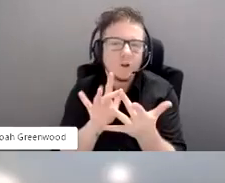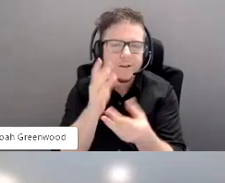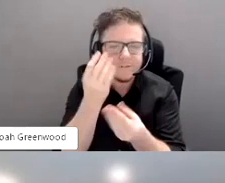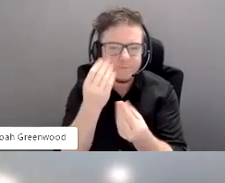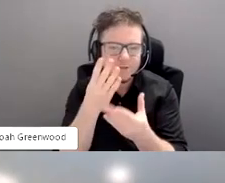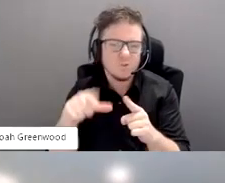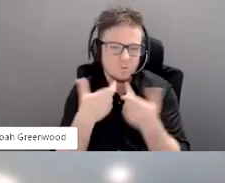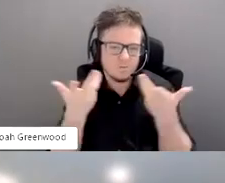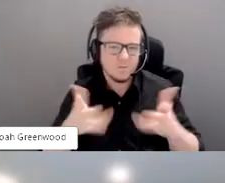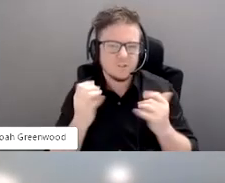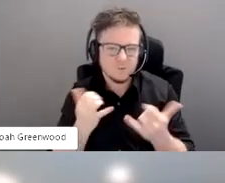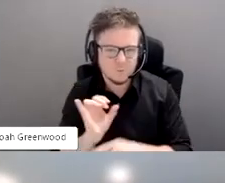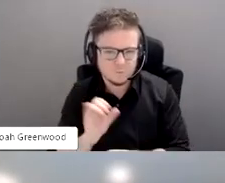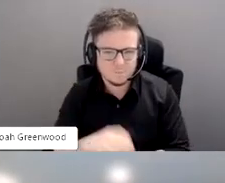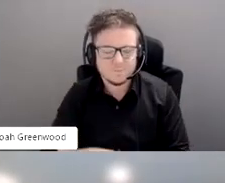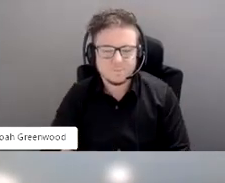session today.